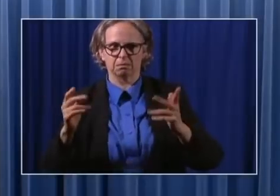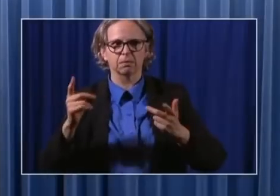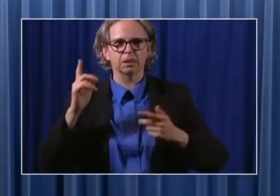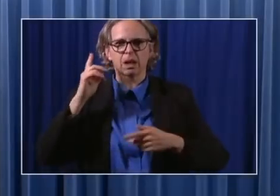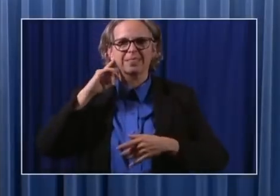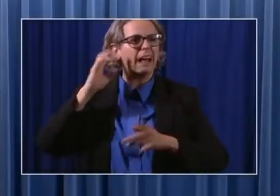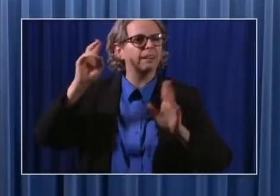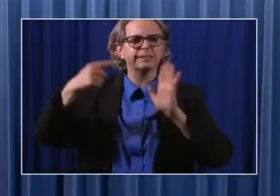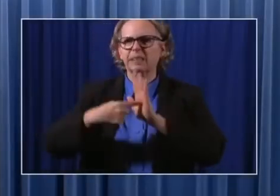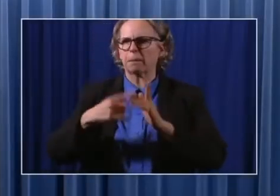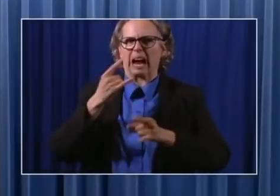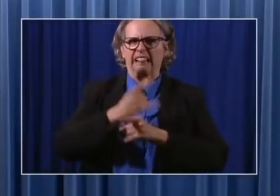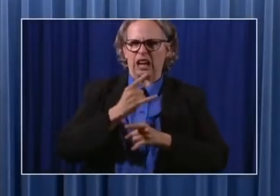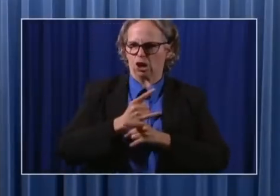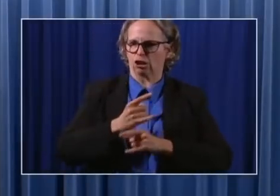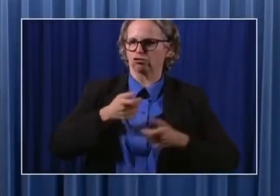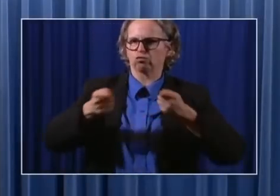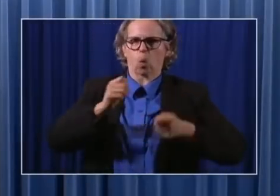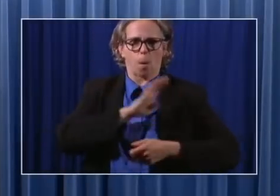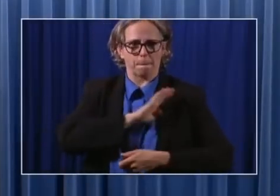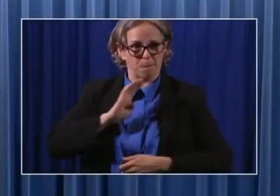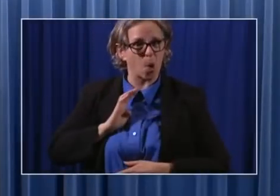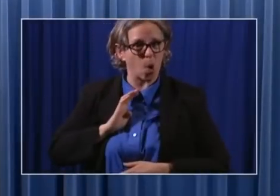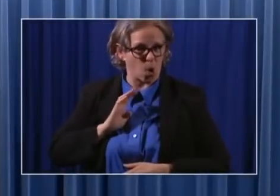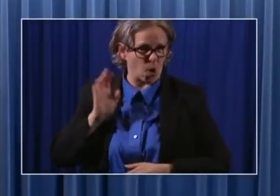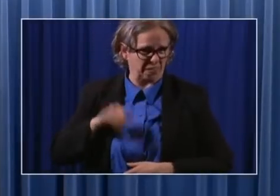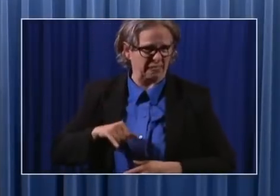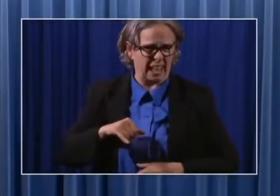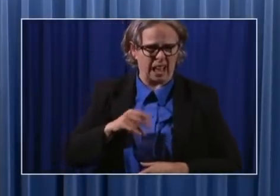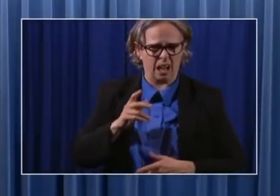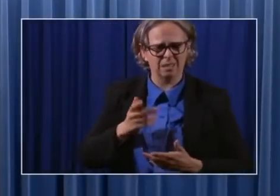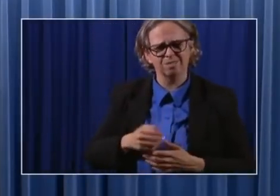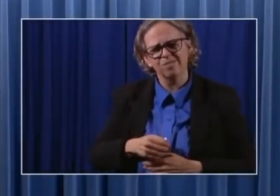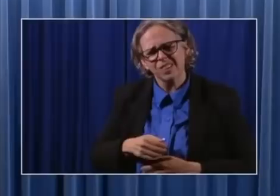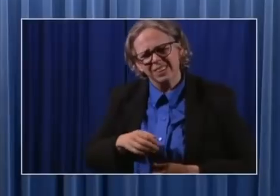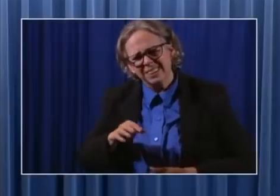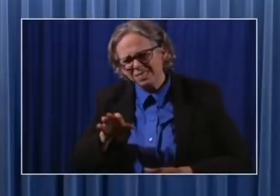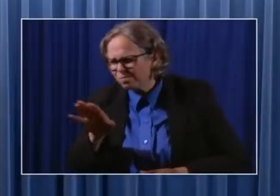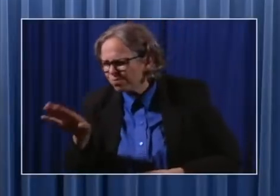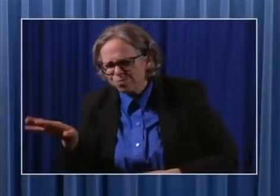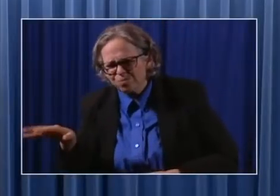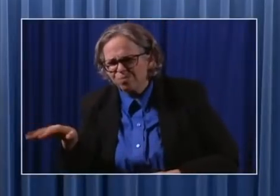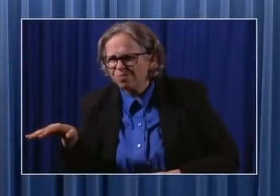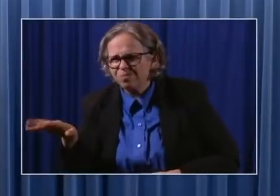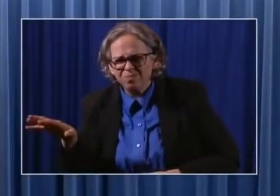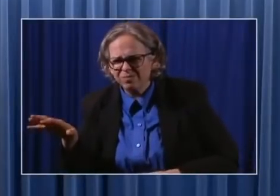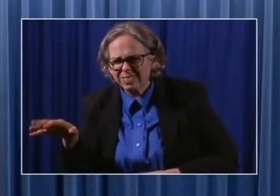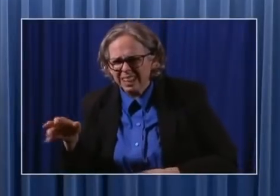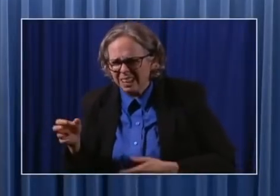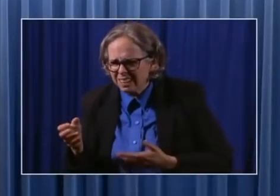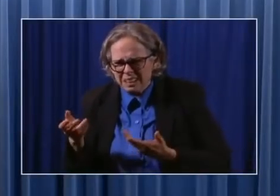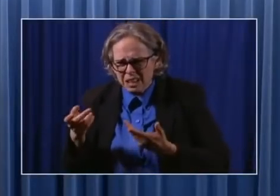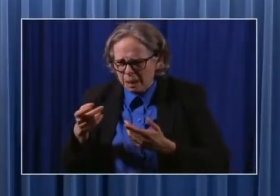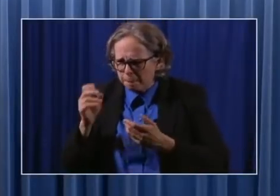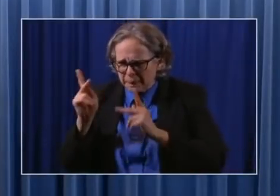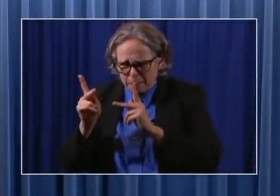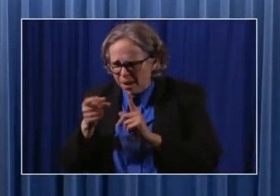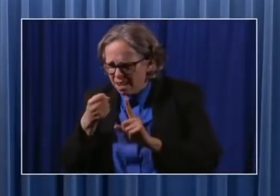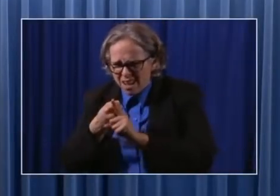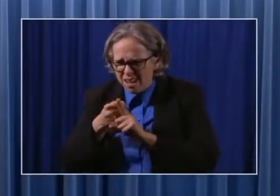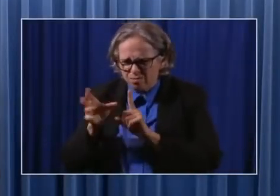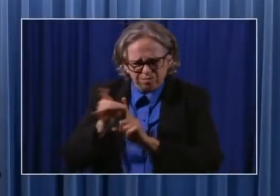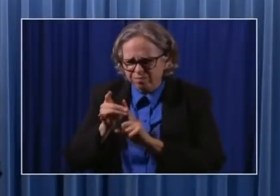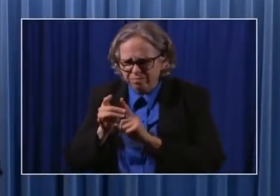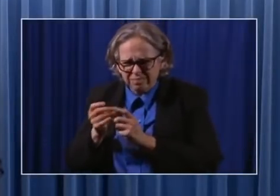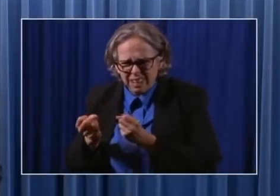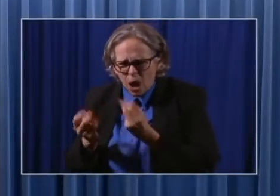And you want to tell us a little bit, how many cases you've had? How many cases, if you recall, did you all have